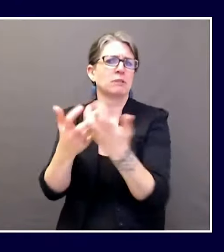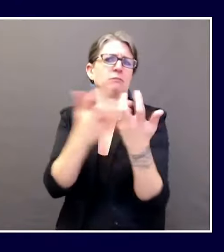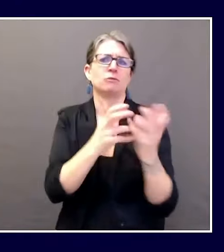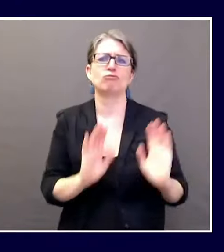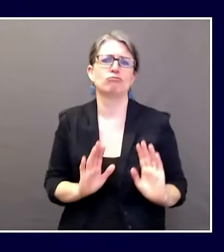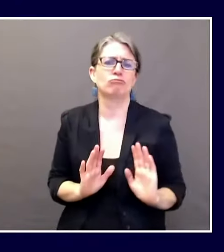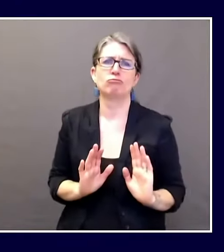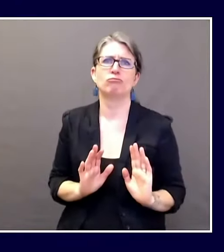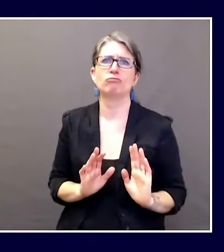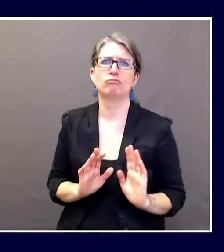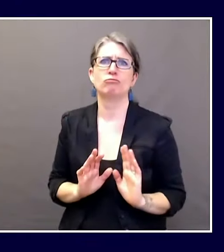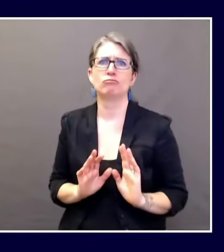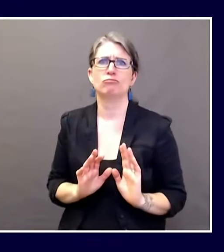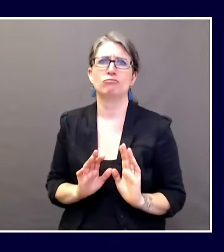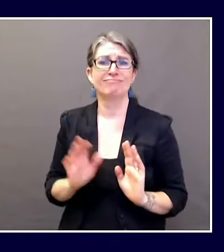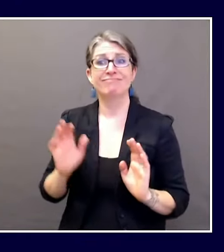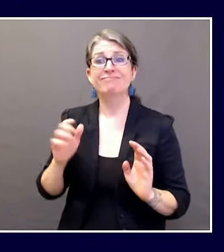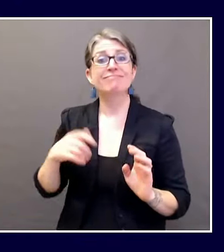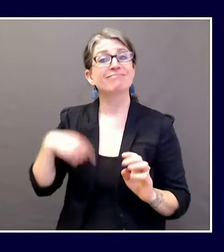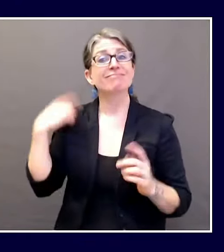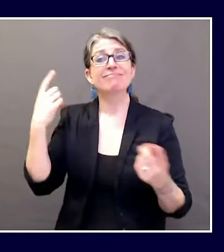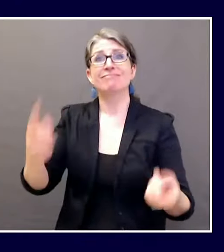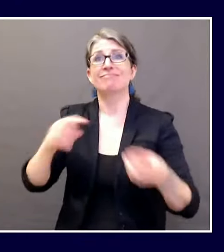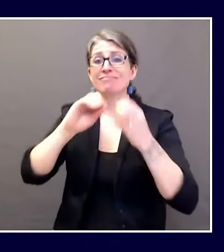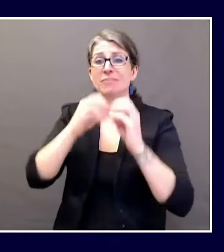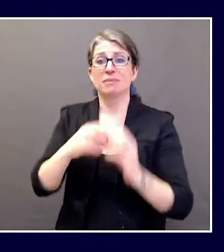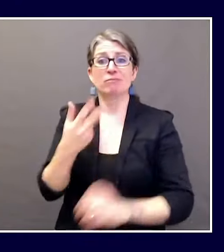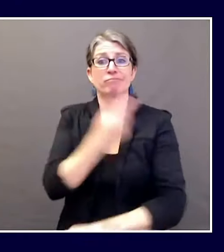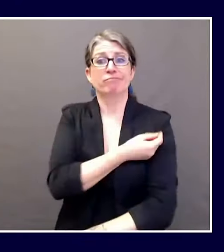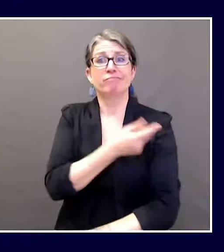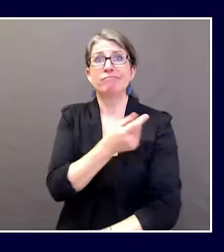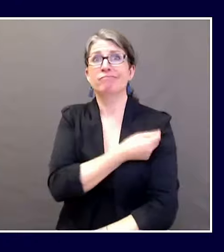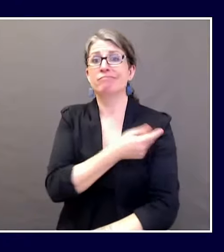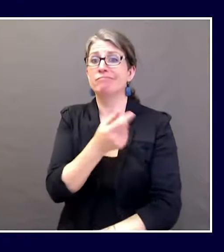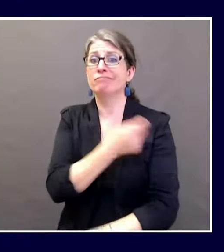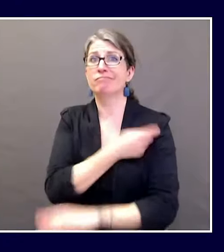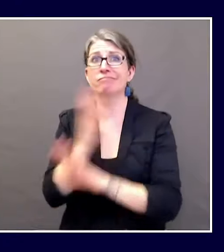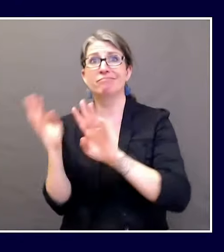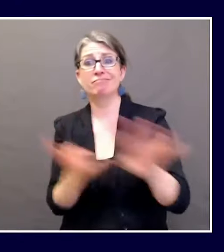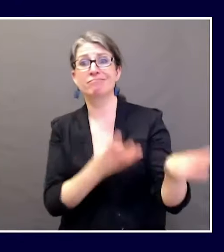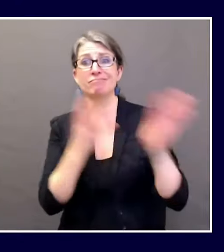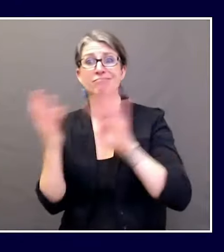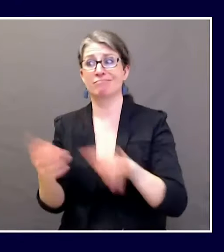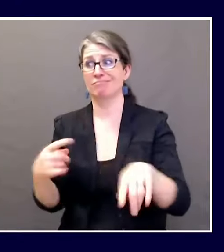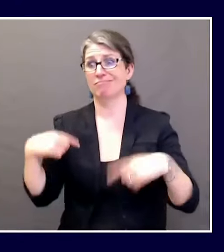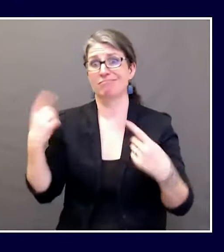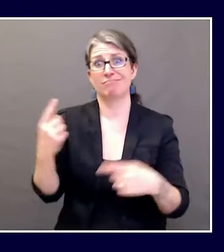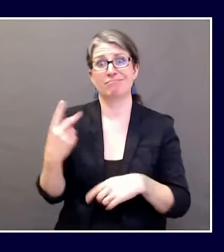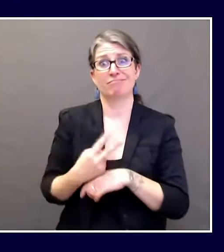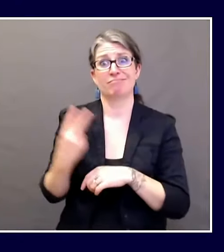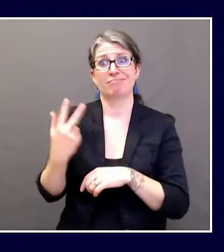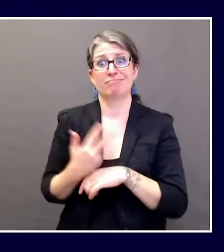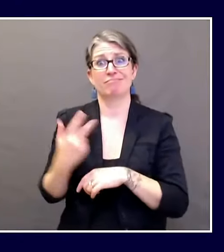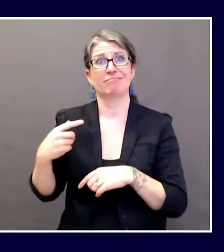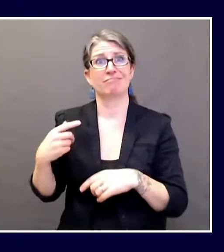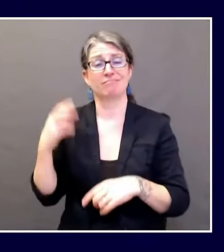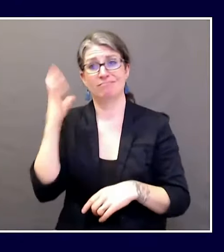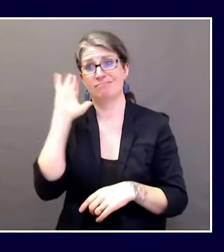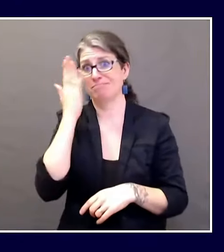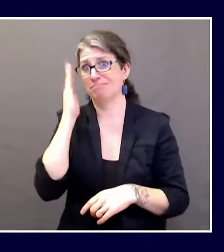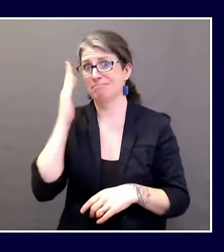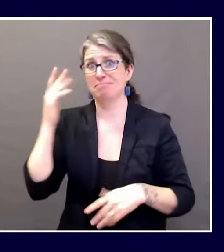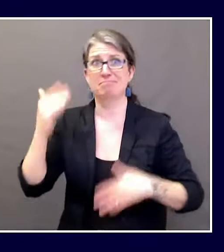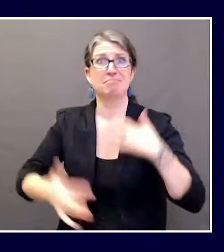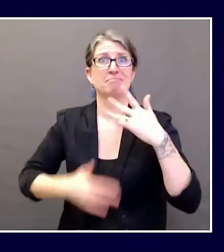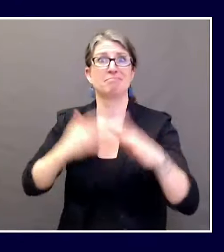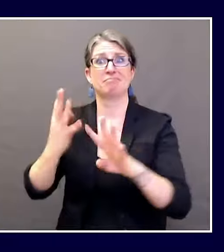or delivered as a state in the last 24, 48 hours, there's not this systematic issue with a lot of appointments being